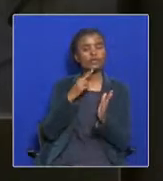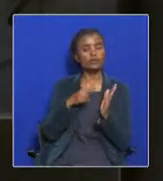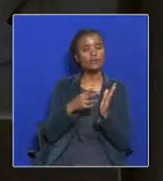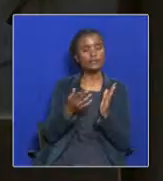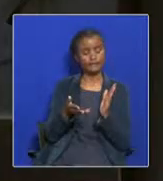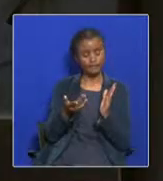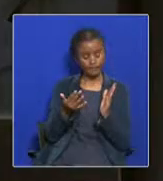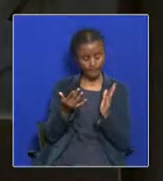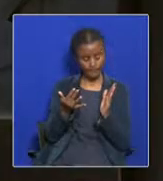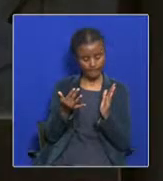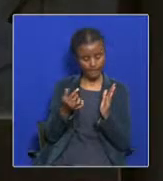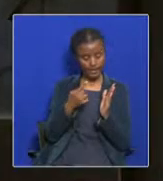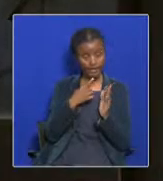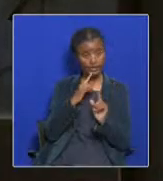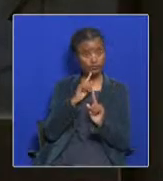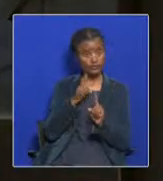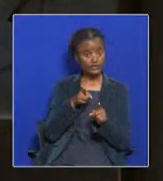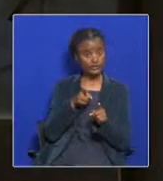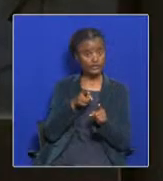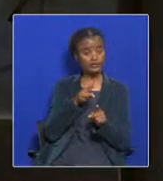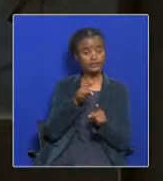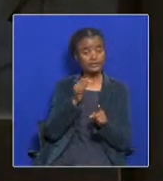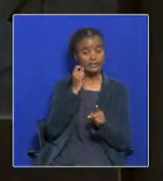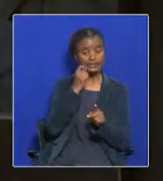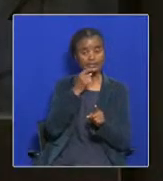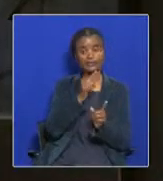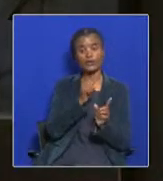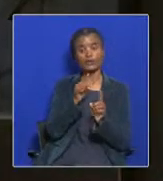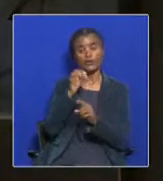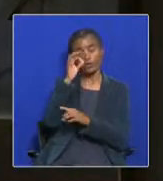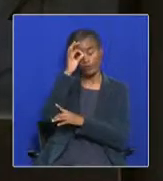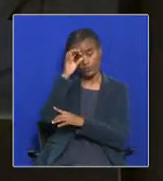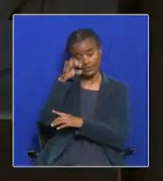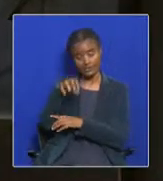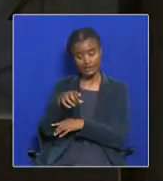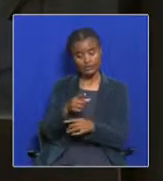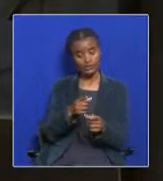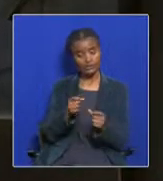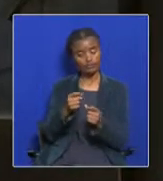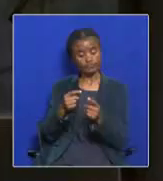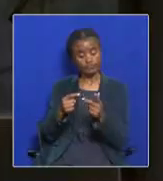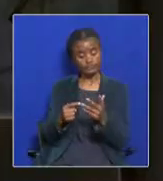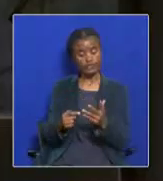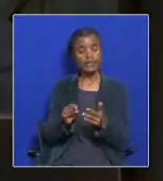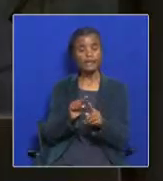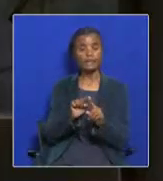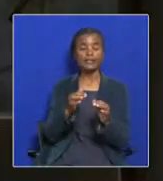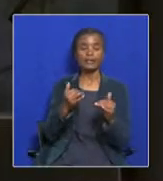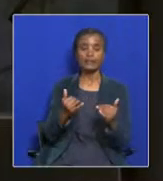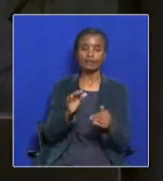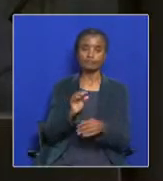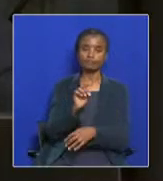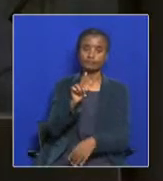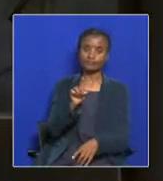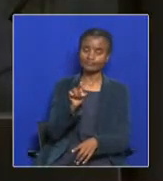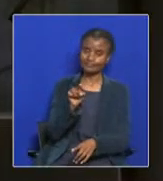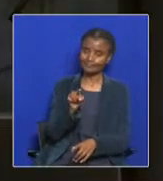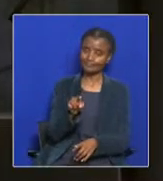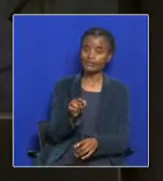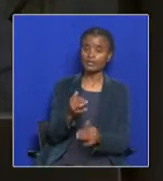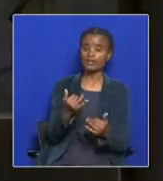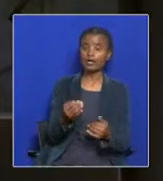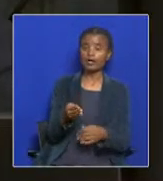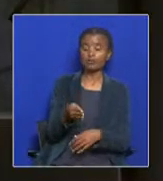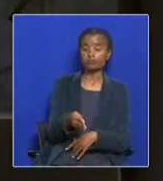instruction which says you go to the police station and this is what you do. So I'm asking my question in that context, that you are at a police station, you